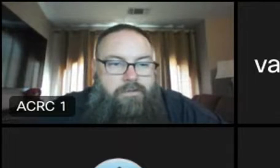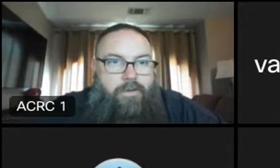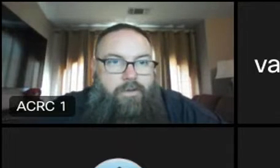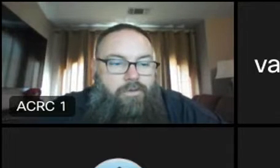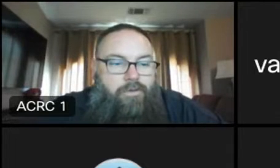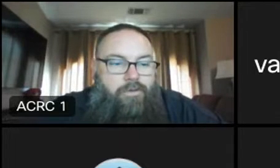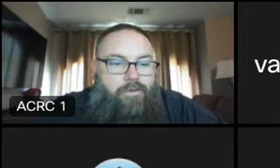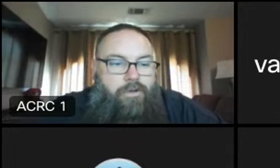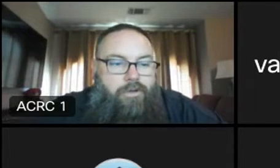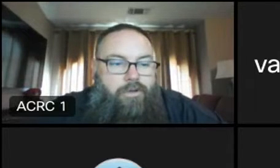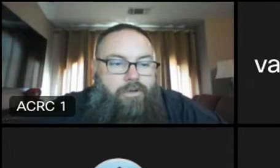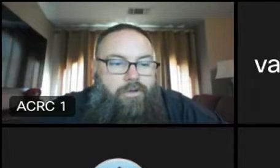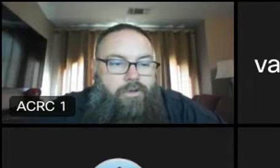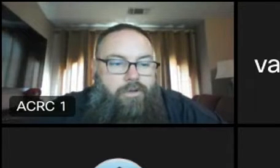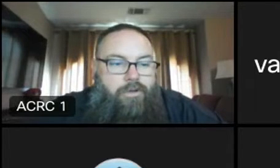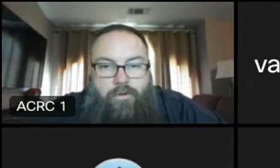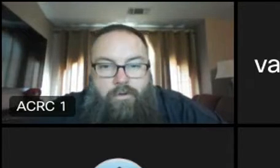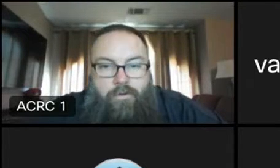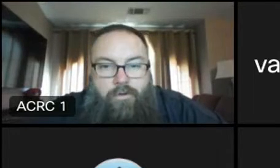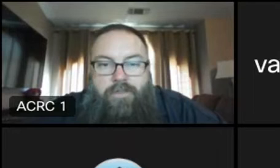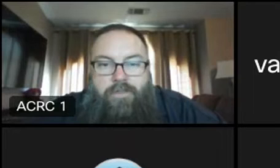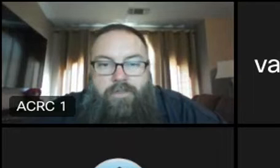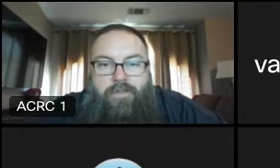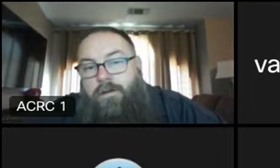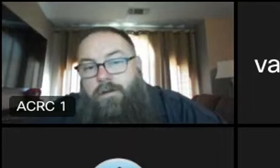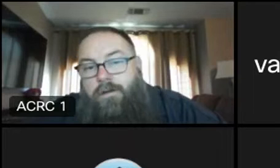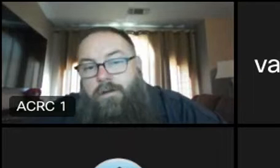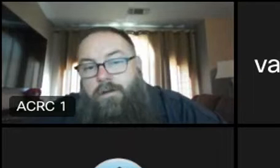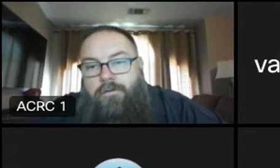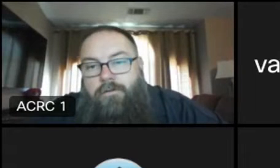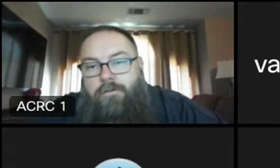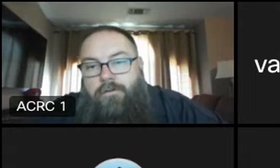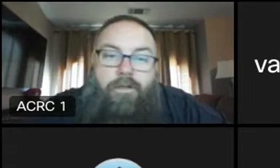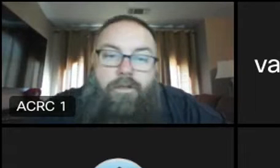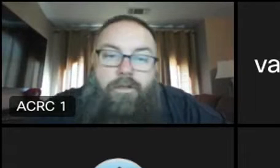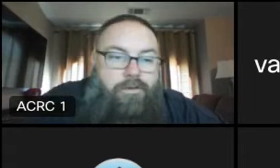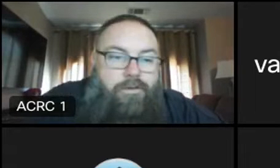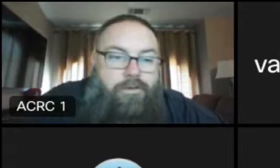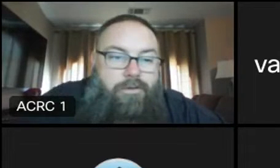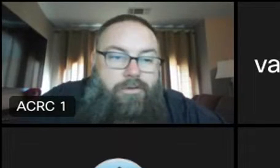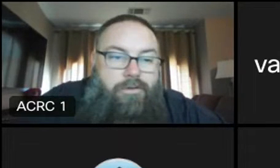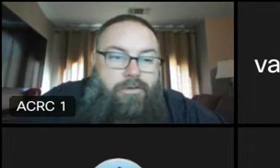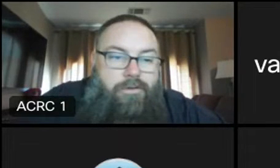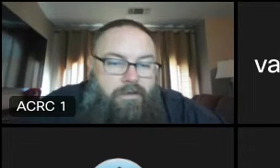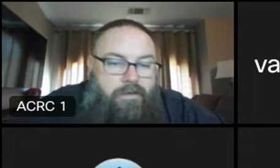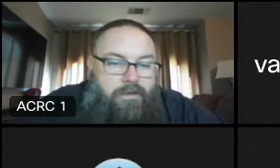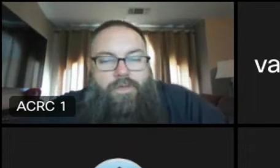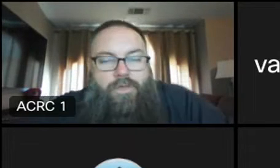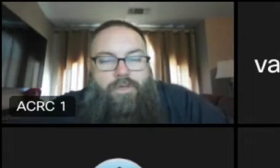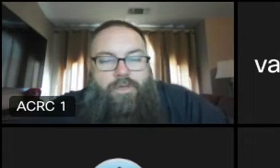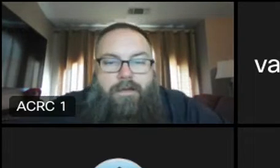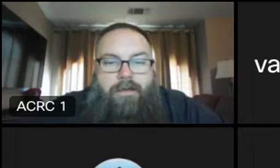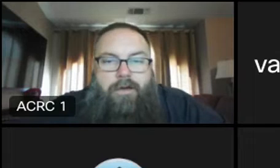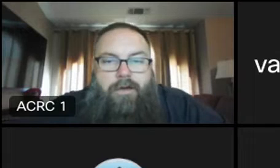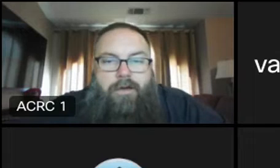like, whether or not you're looking at alternative services going back to the way they were before, you might be closing out your vendorization. What are your